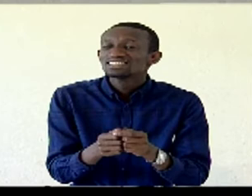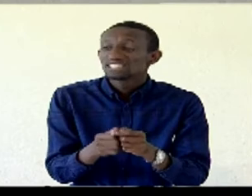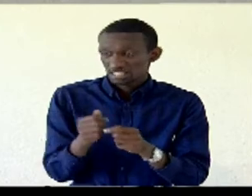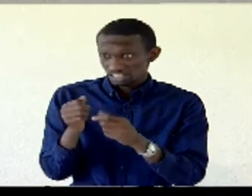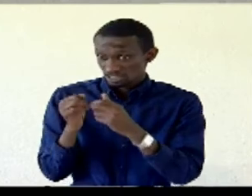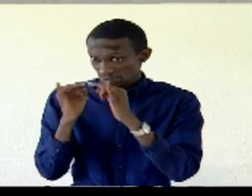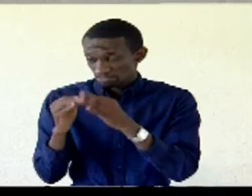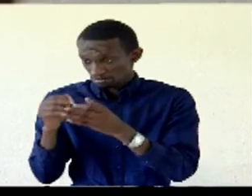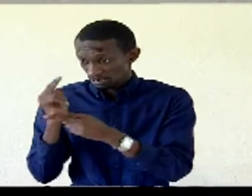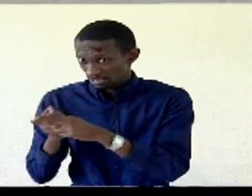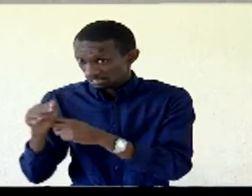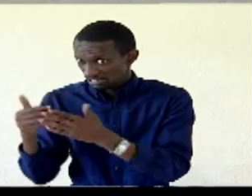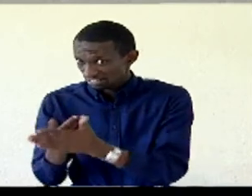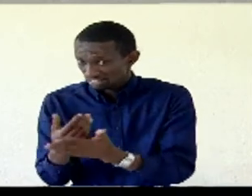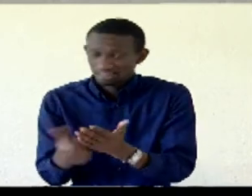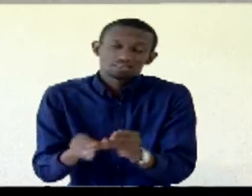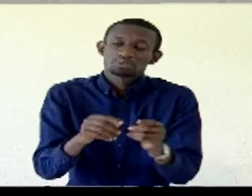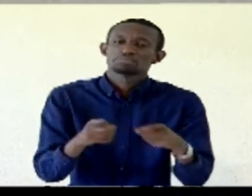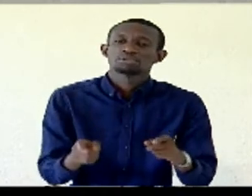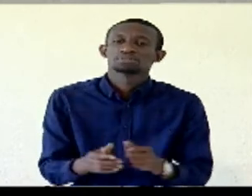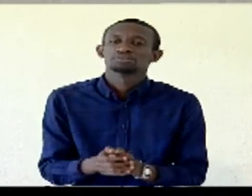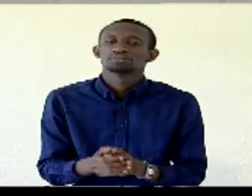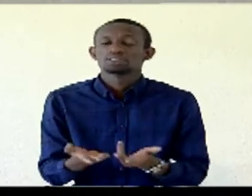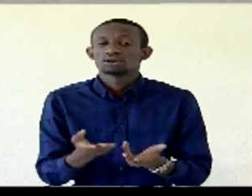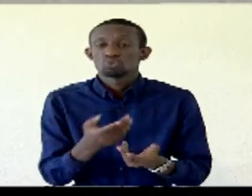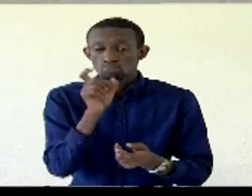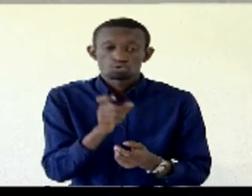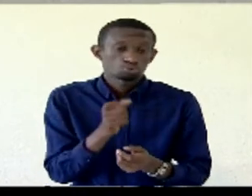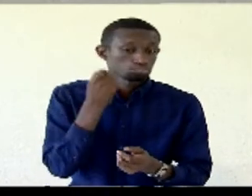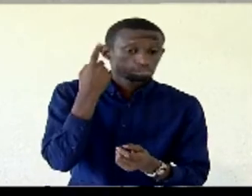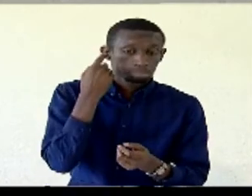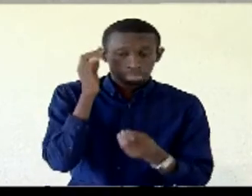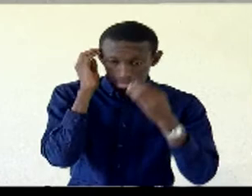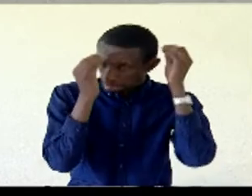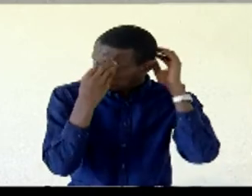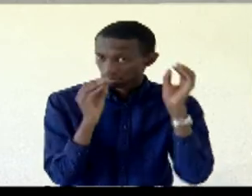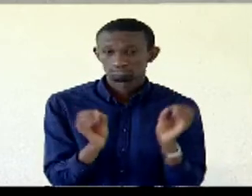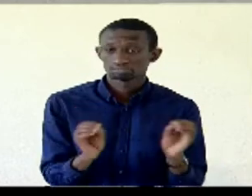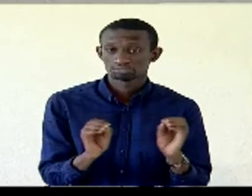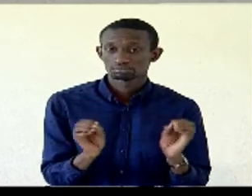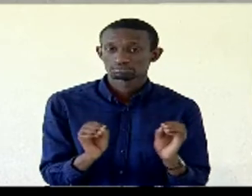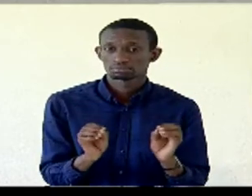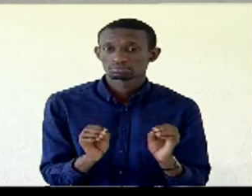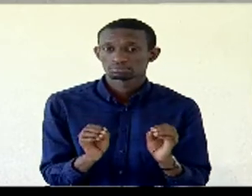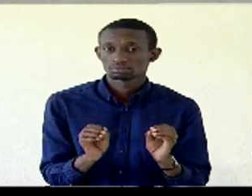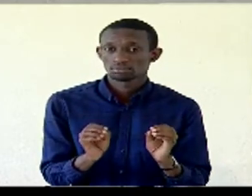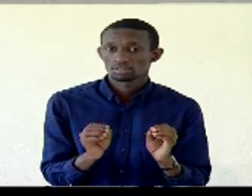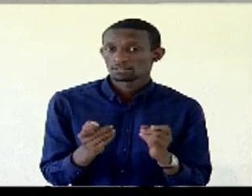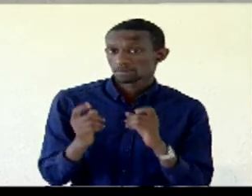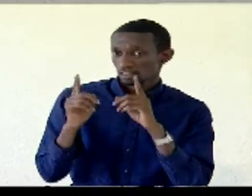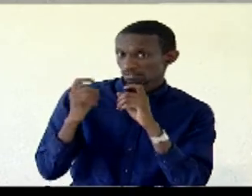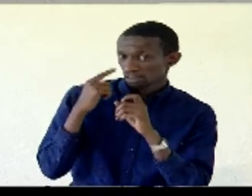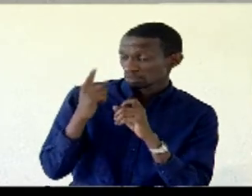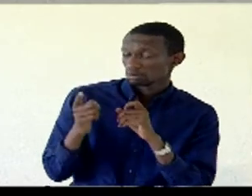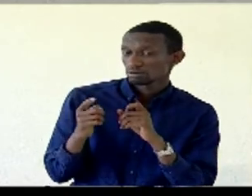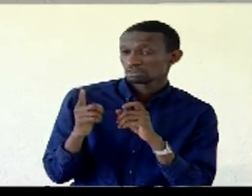because it does not bring any conflict of understanding with the terminology. Now, that's the trick teachers use when you see them giving